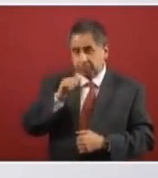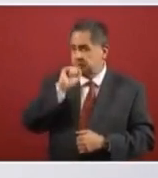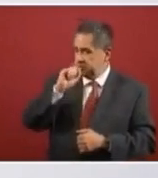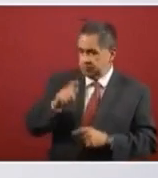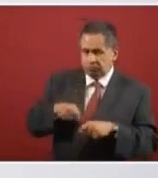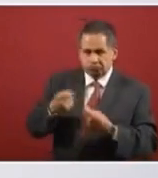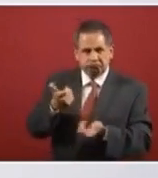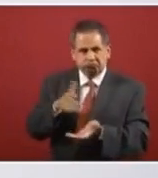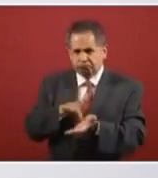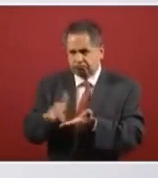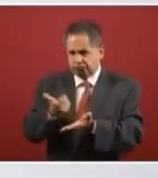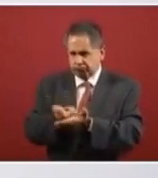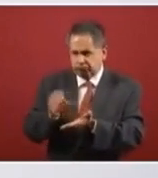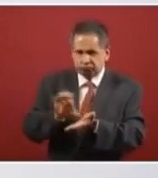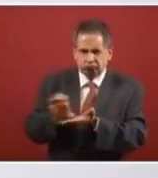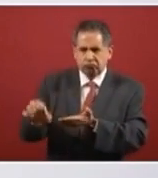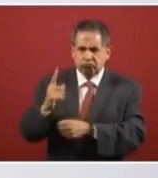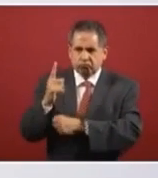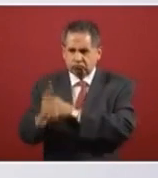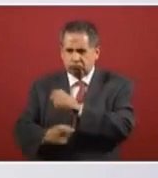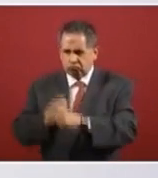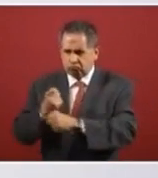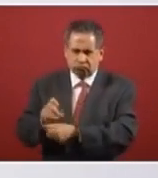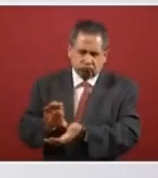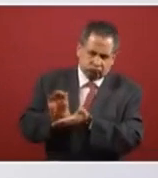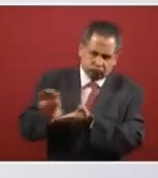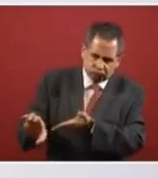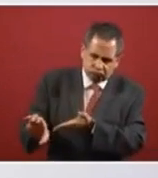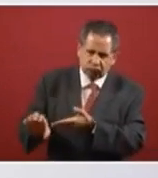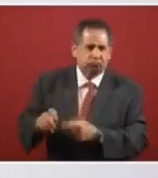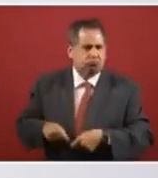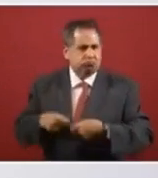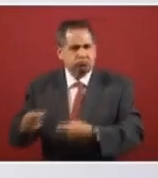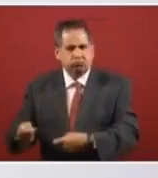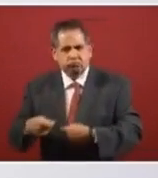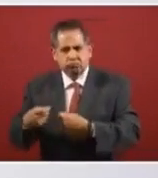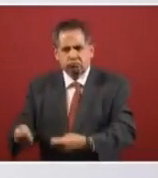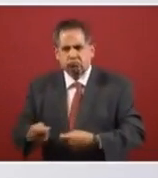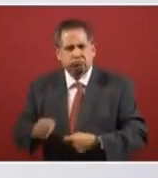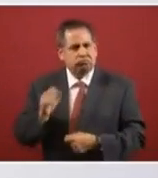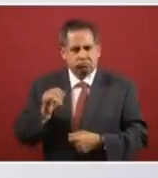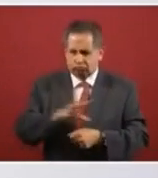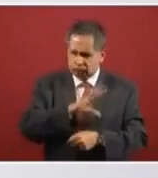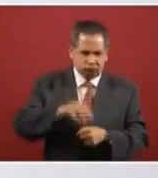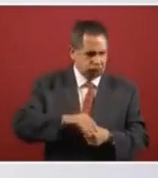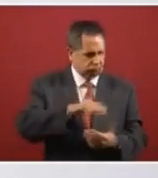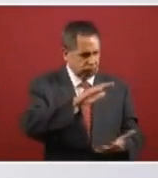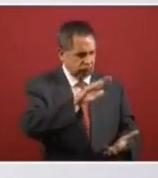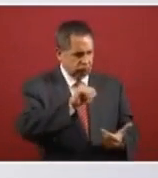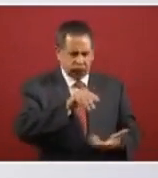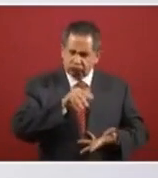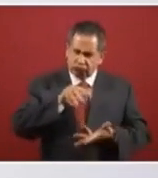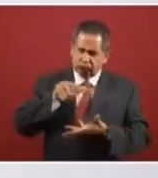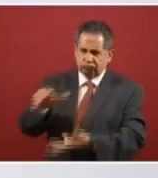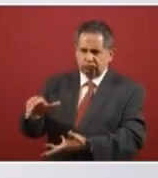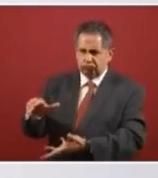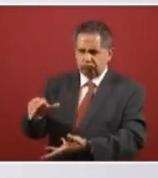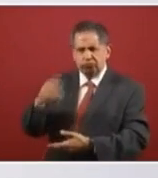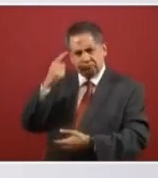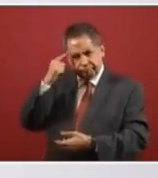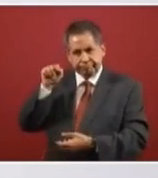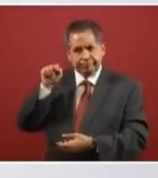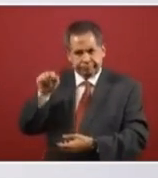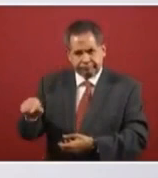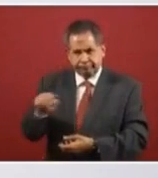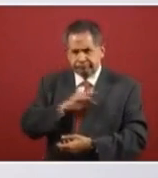given economical support for a year they've given him all of it so that they